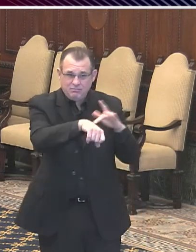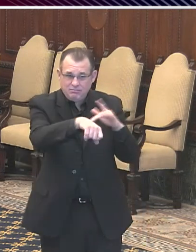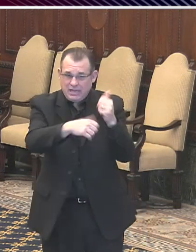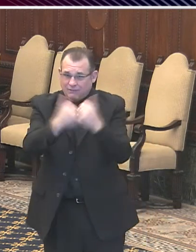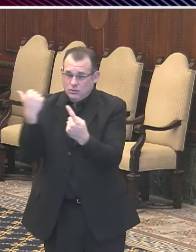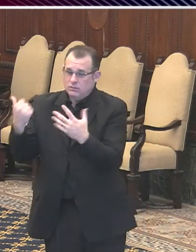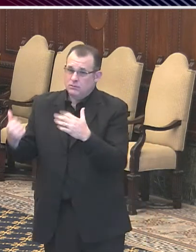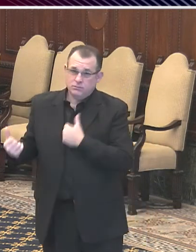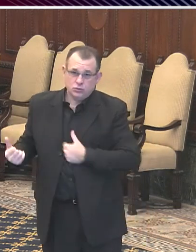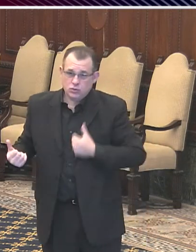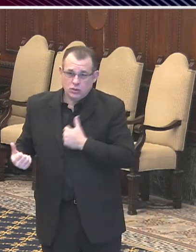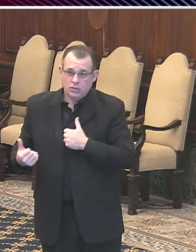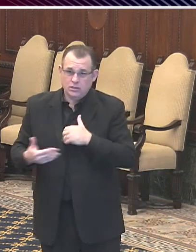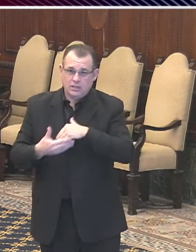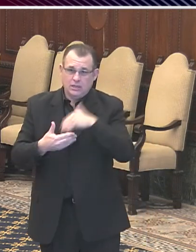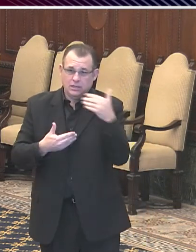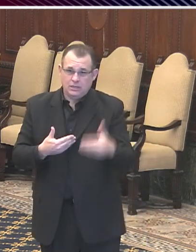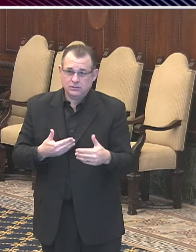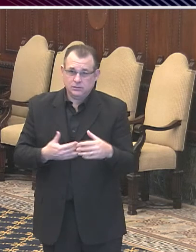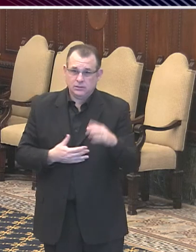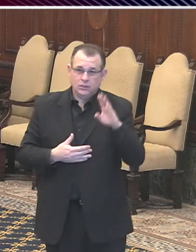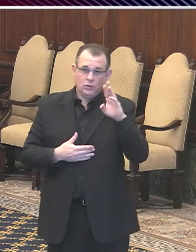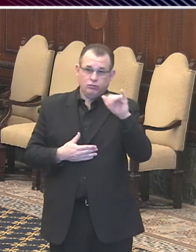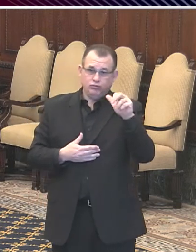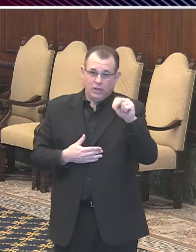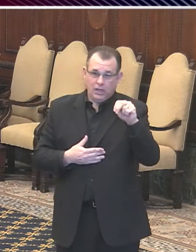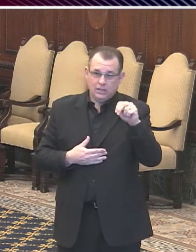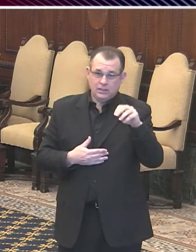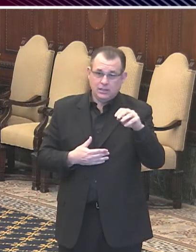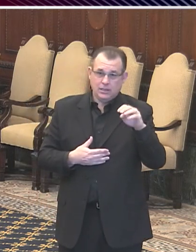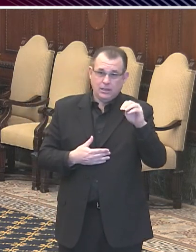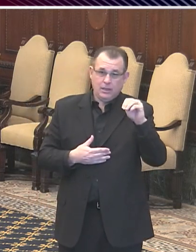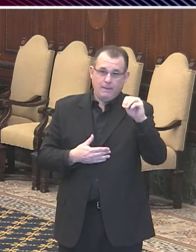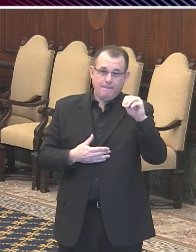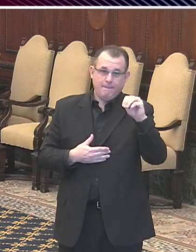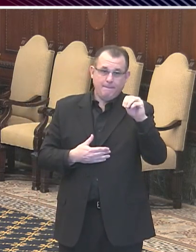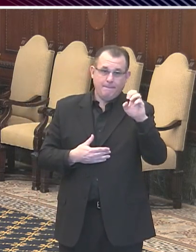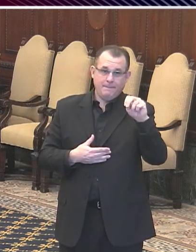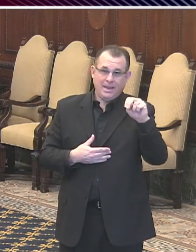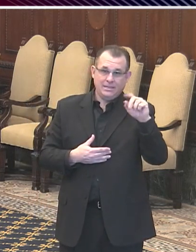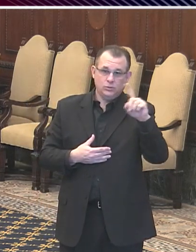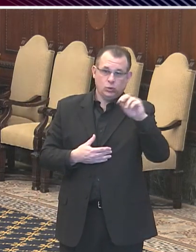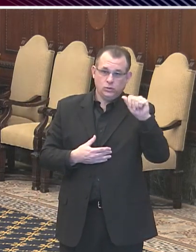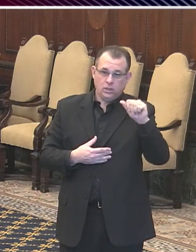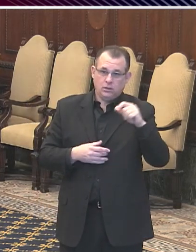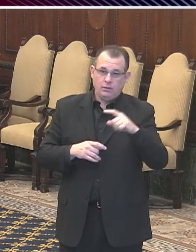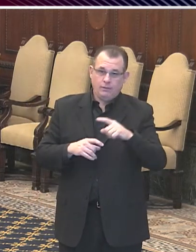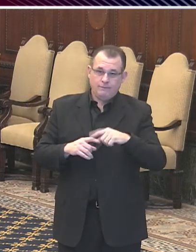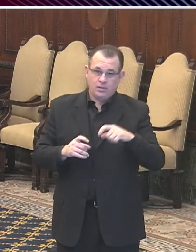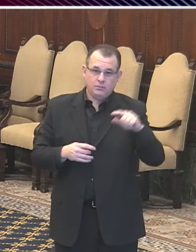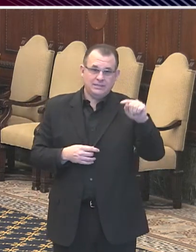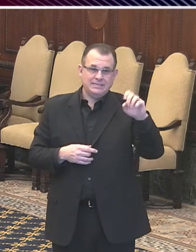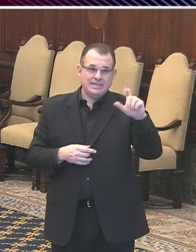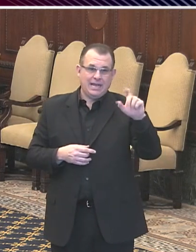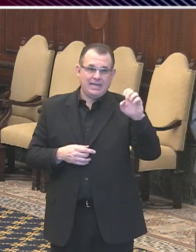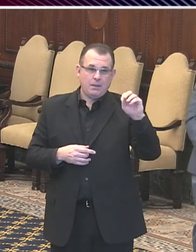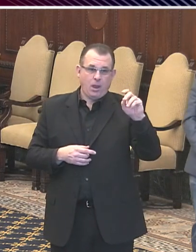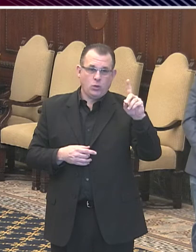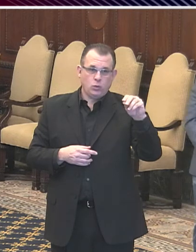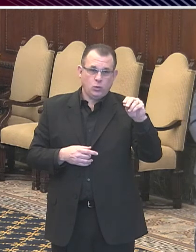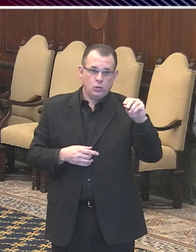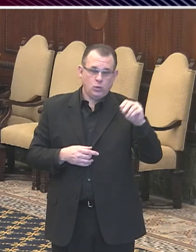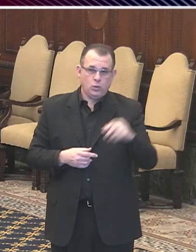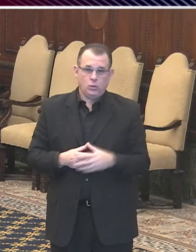up, Brian Mendoza at NBC 10 Telemundo. Brian? Hello, hola, buenos días. Buenas tardes,